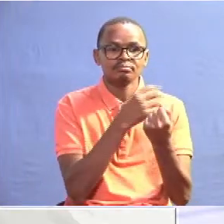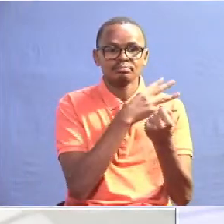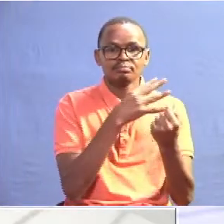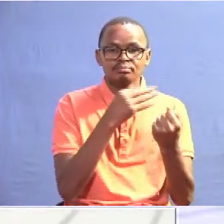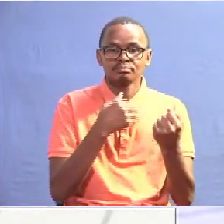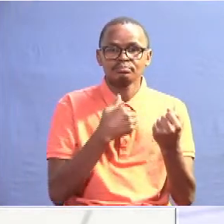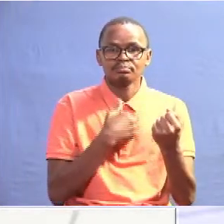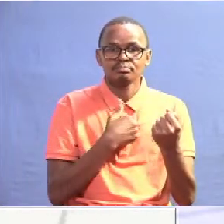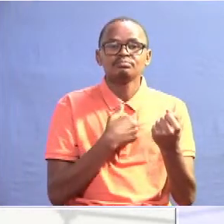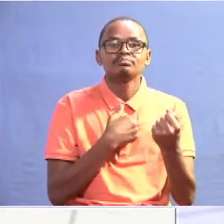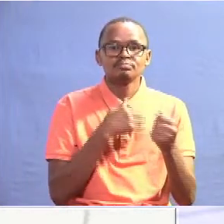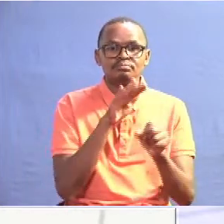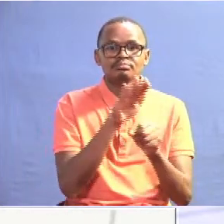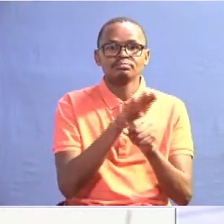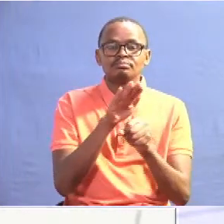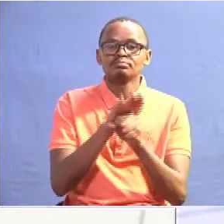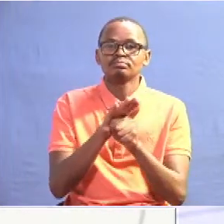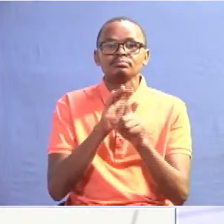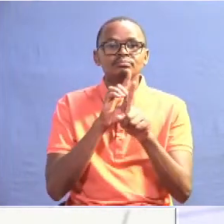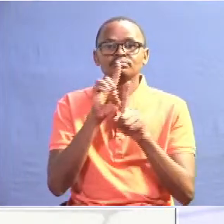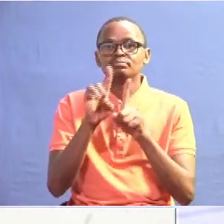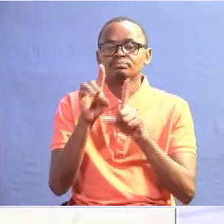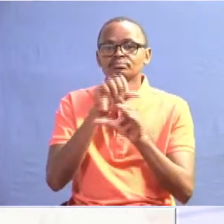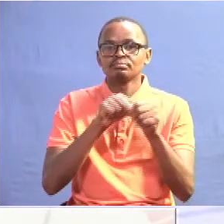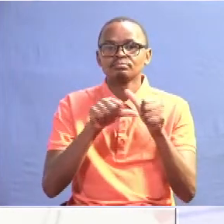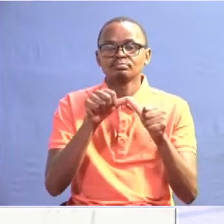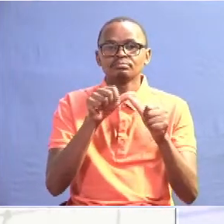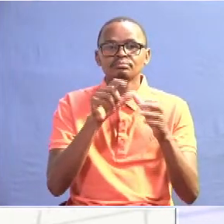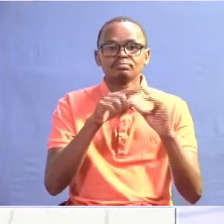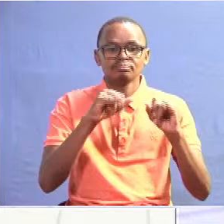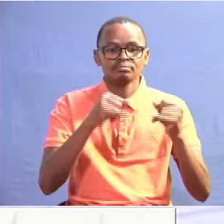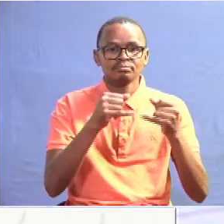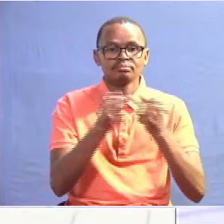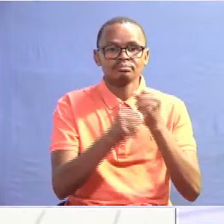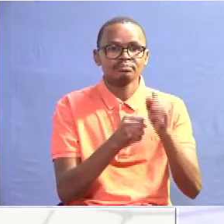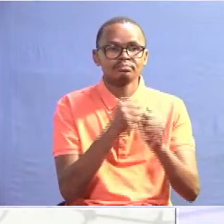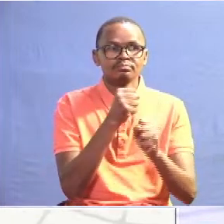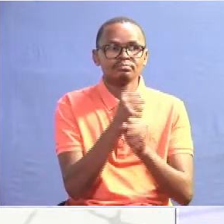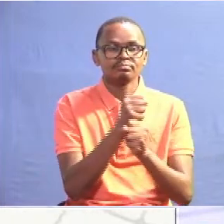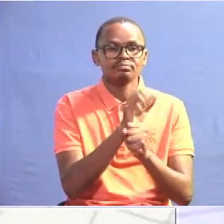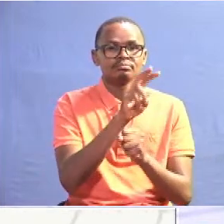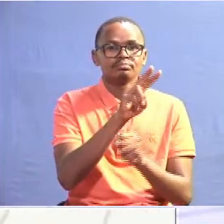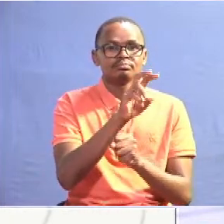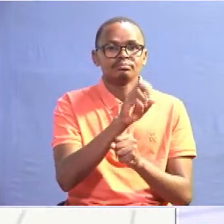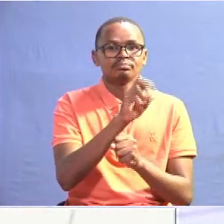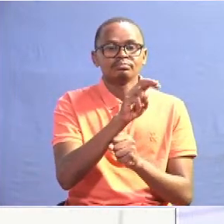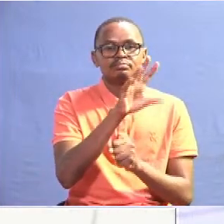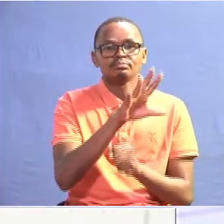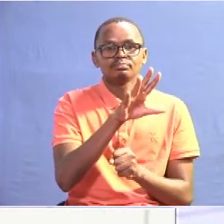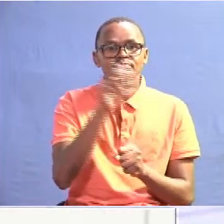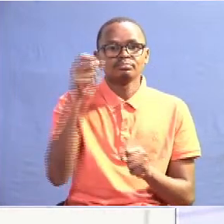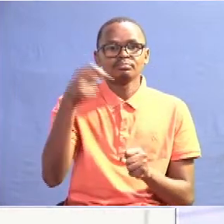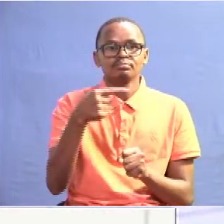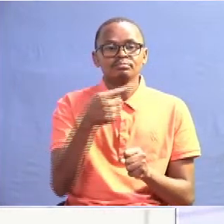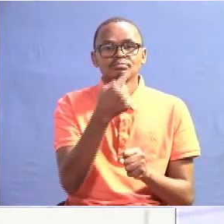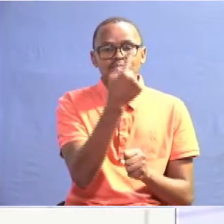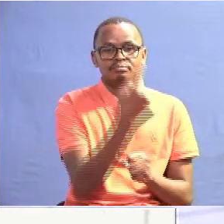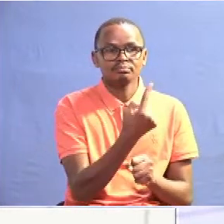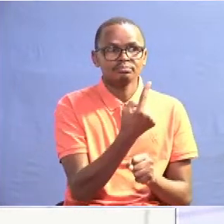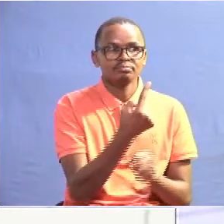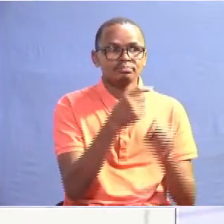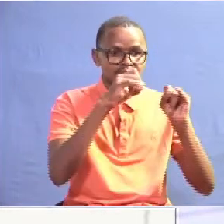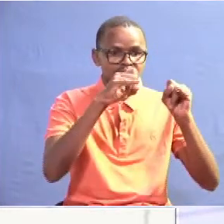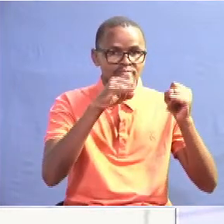has been much of the talk in this particular new year, this 2025, the January, and the